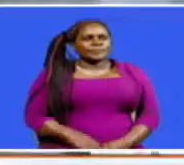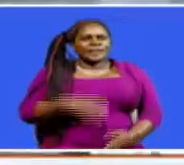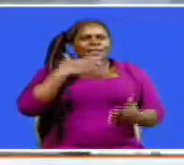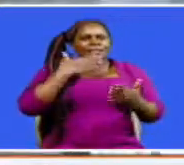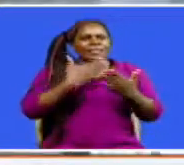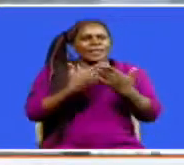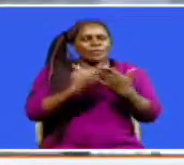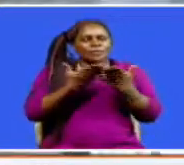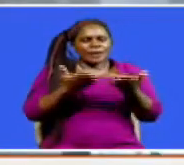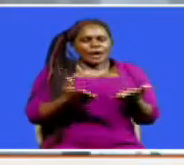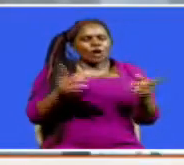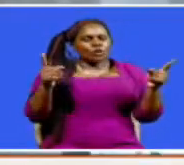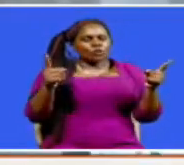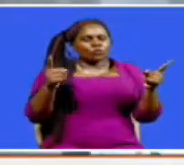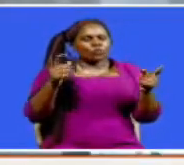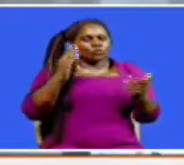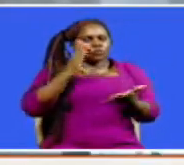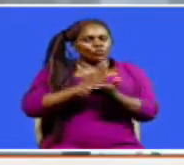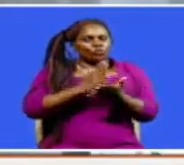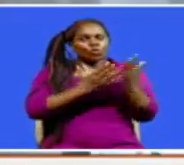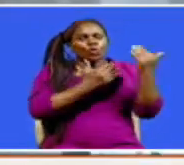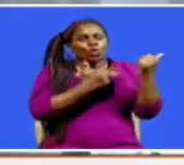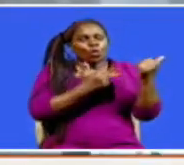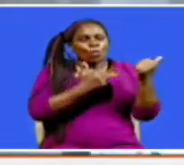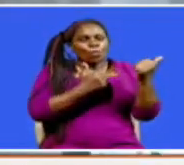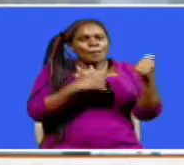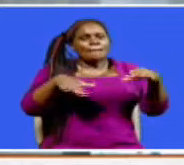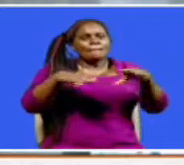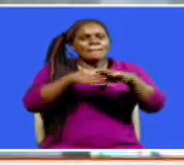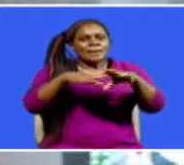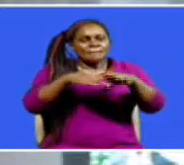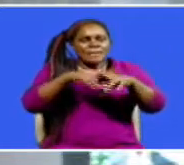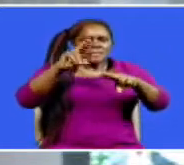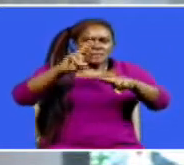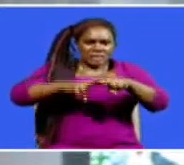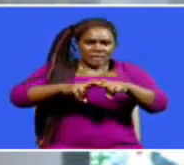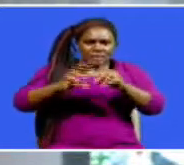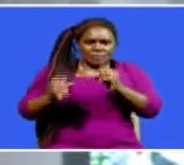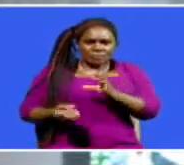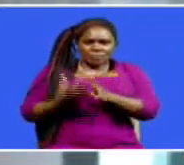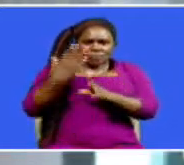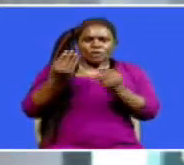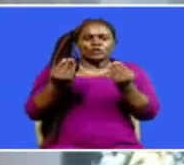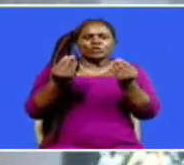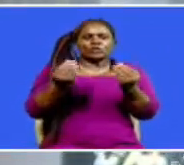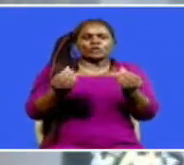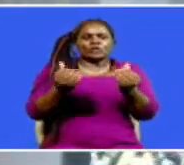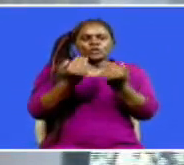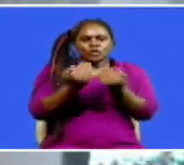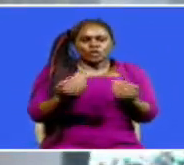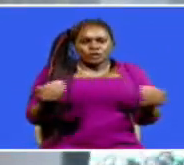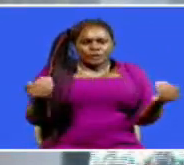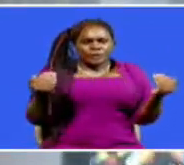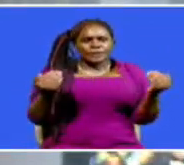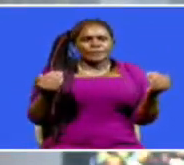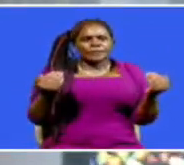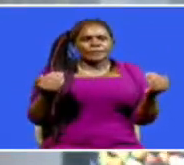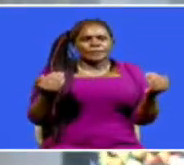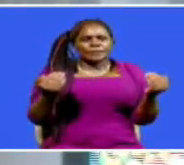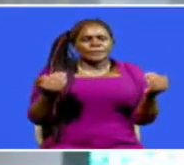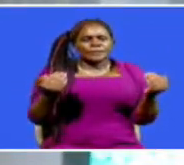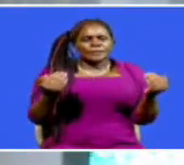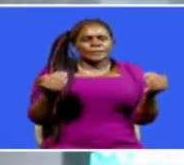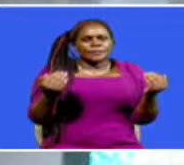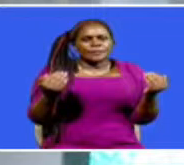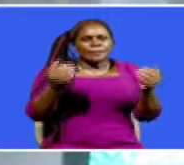Thank you, Shazia, for that report. And yes, indeed, we hope that member states will sit down and come up with a solution, because those images are not a good